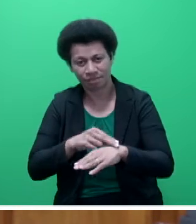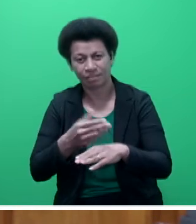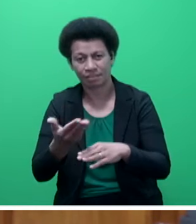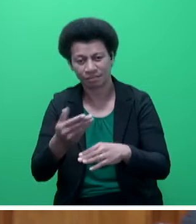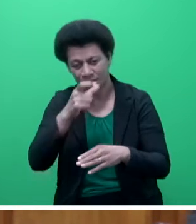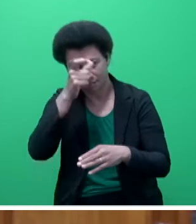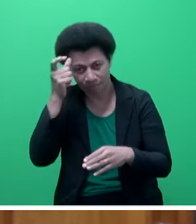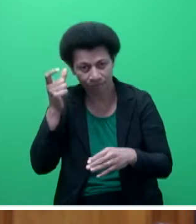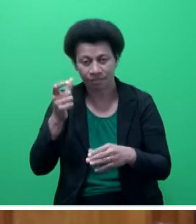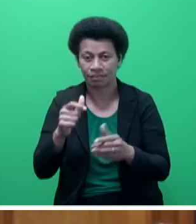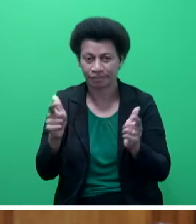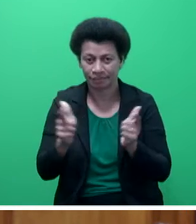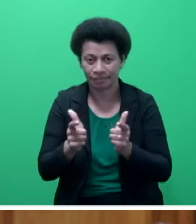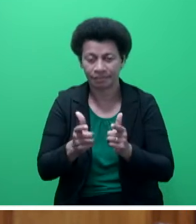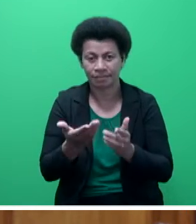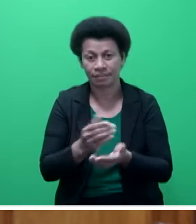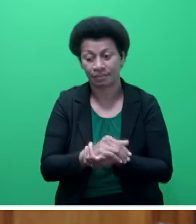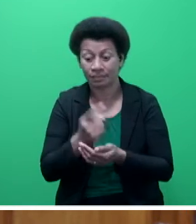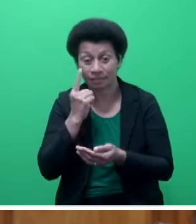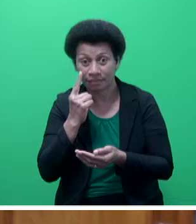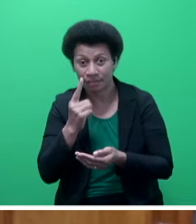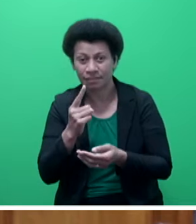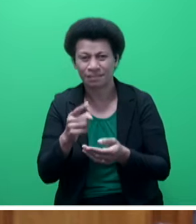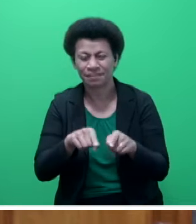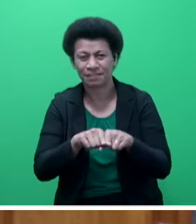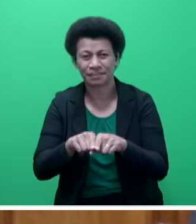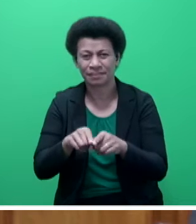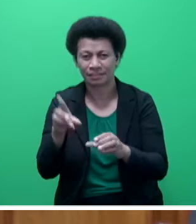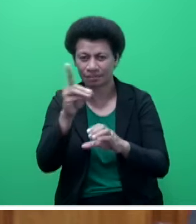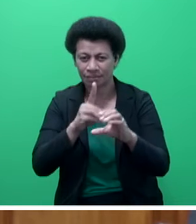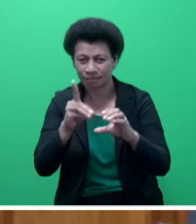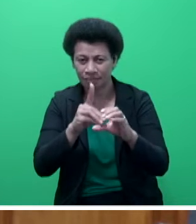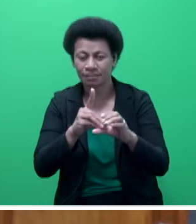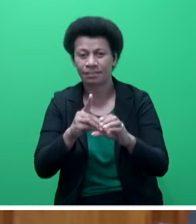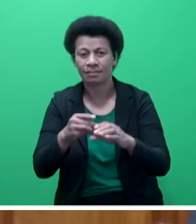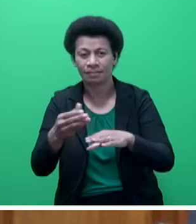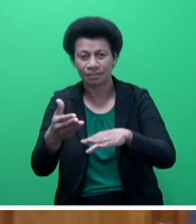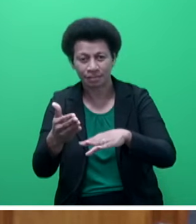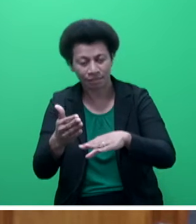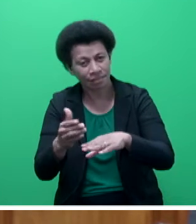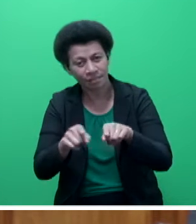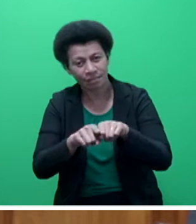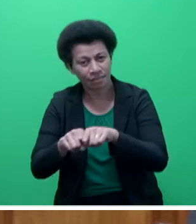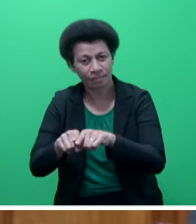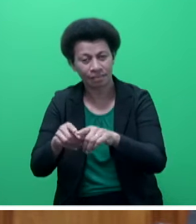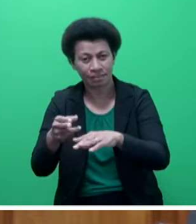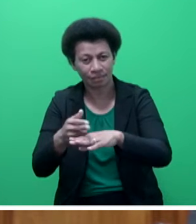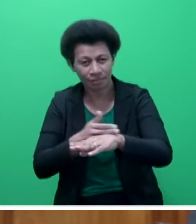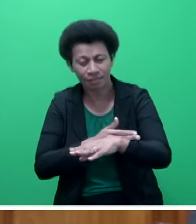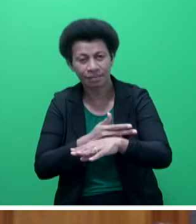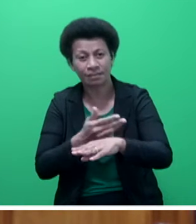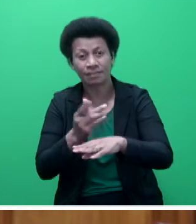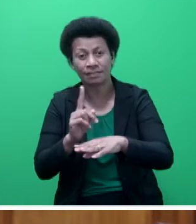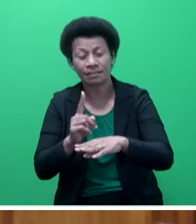the transition towards green economies, digitalization, and diversifying industries, the likes of the BPO sector, etc.,